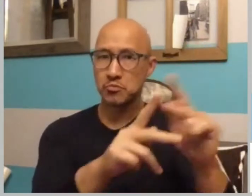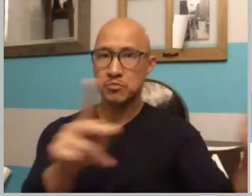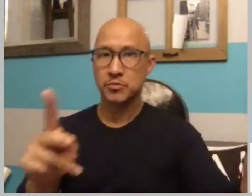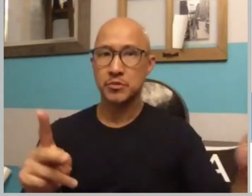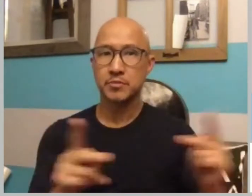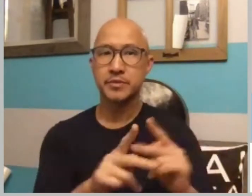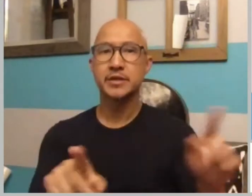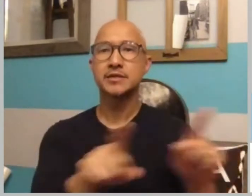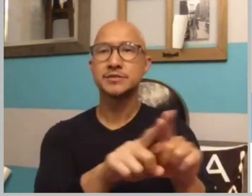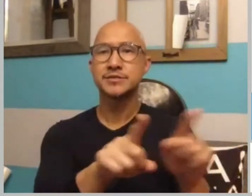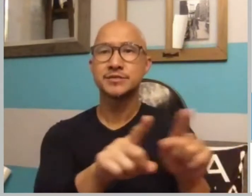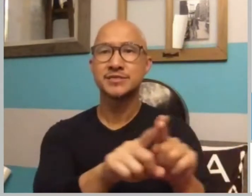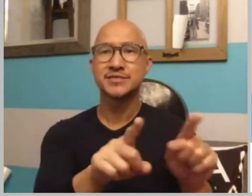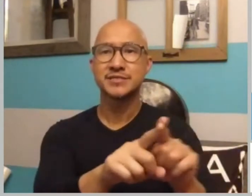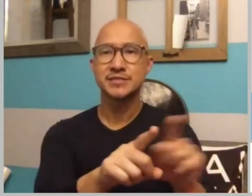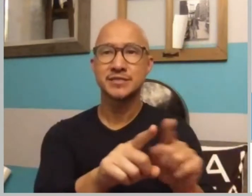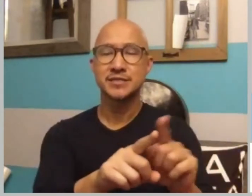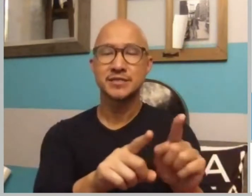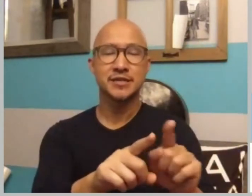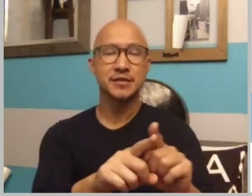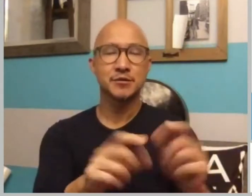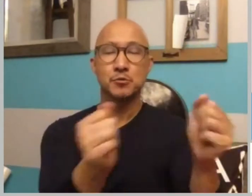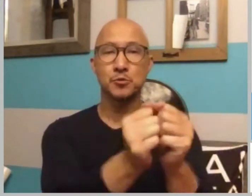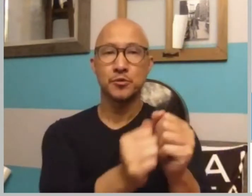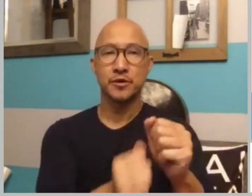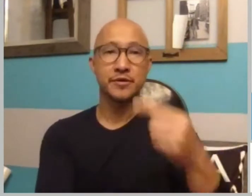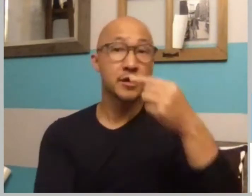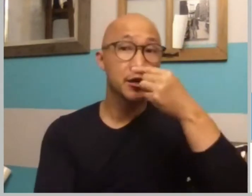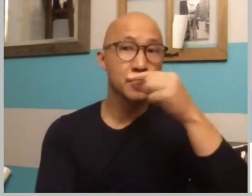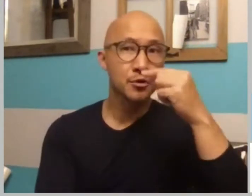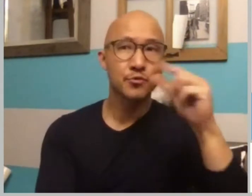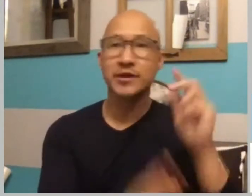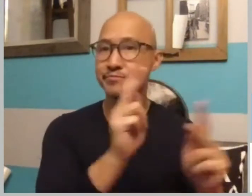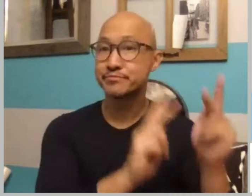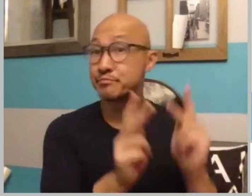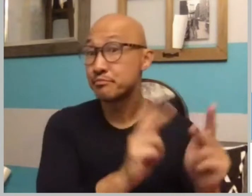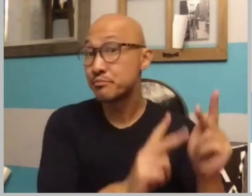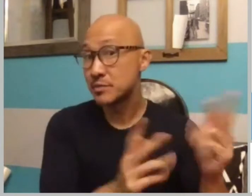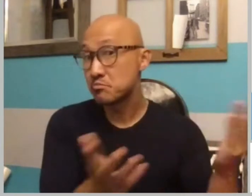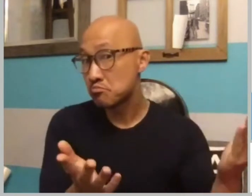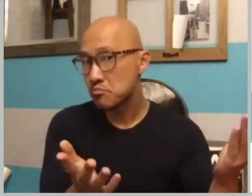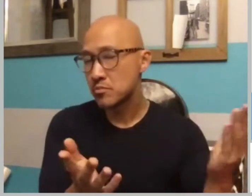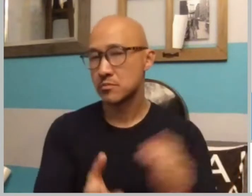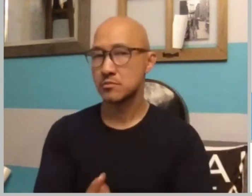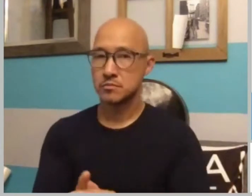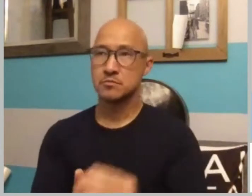teach the Greeks? So that term dispersion again,